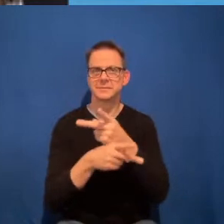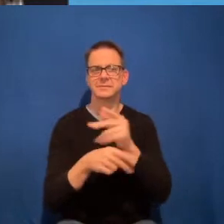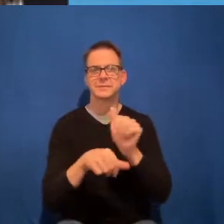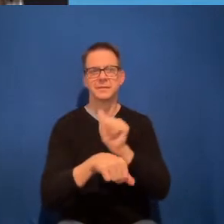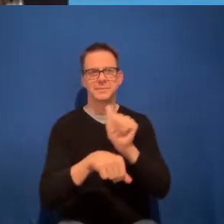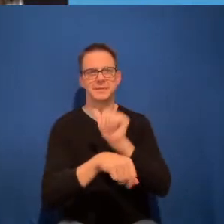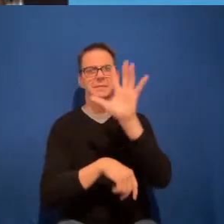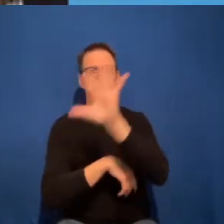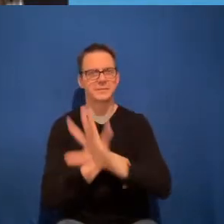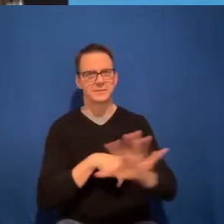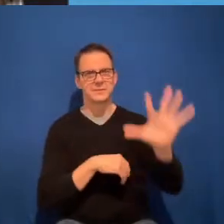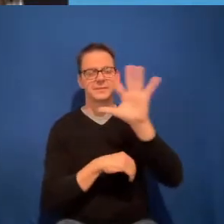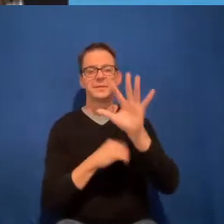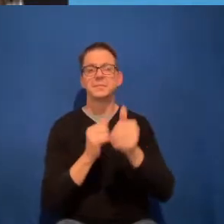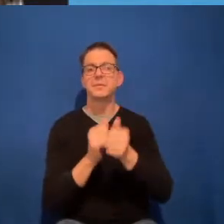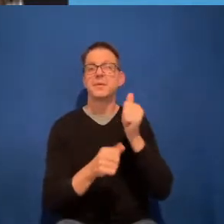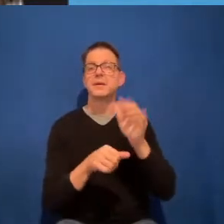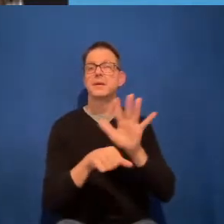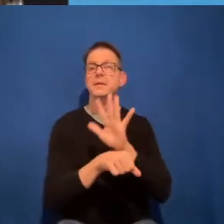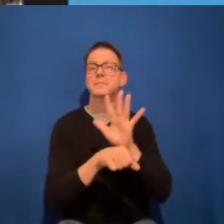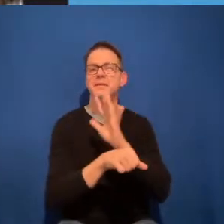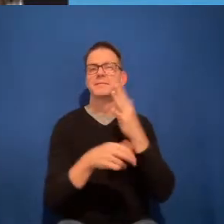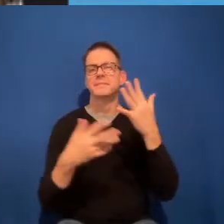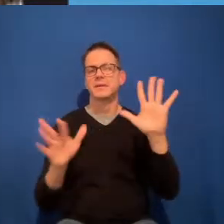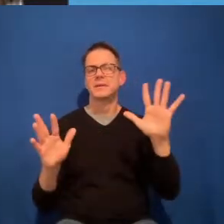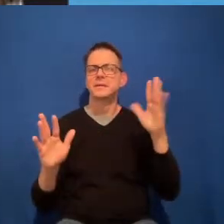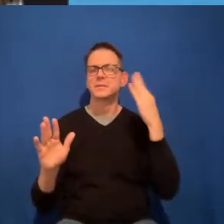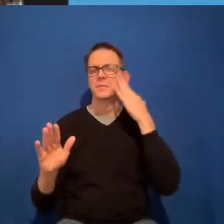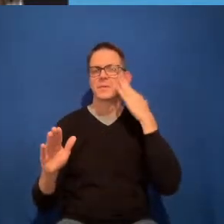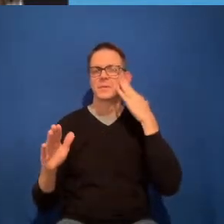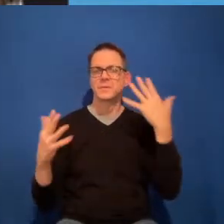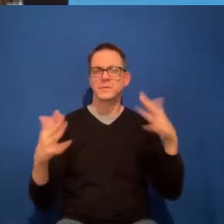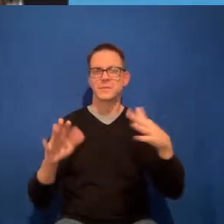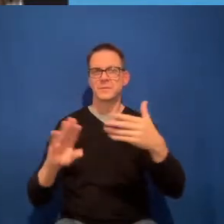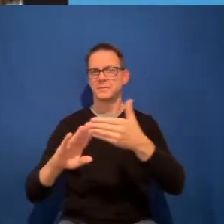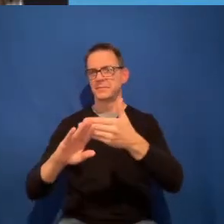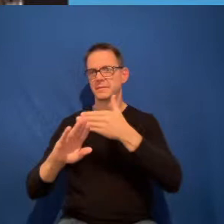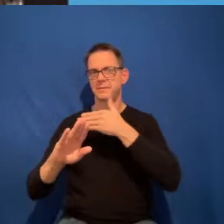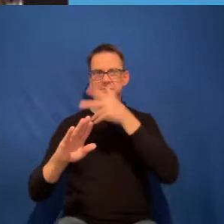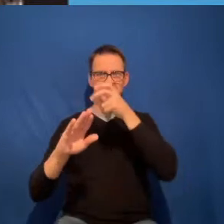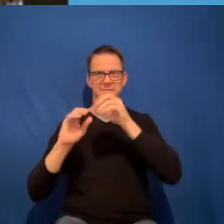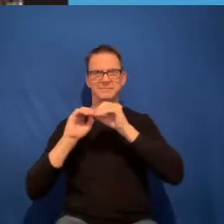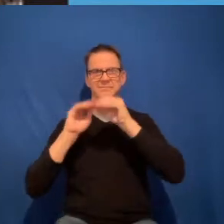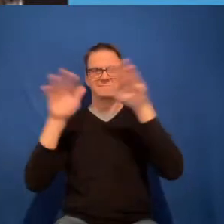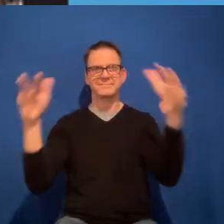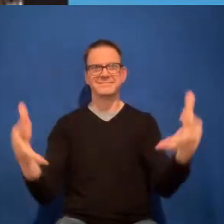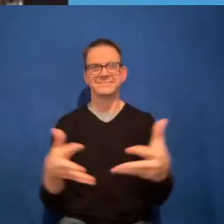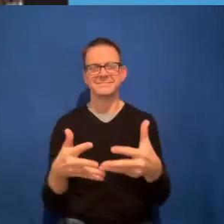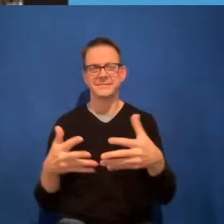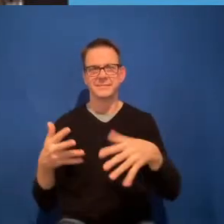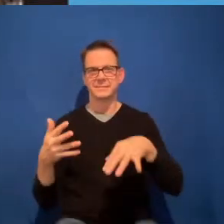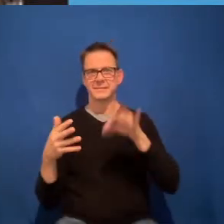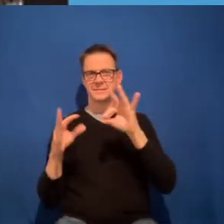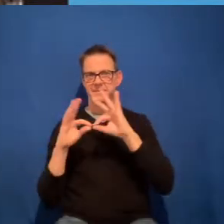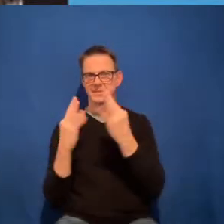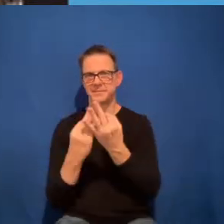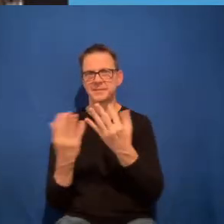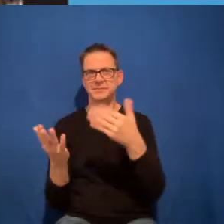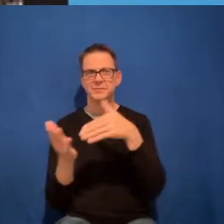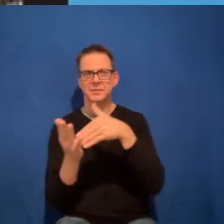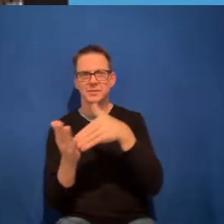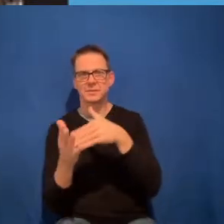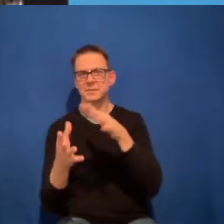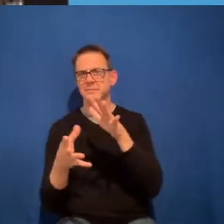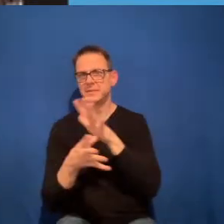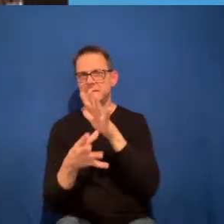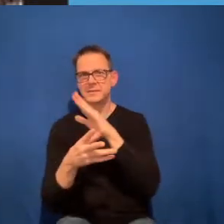that even pre the pandemic, we were hitting a crisis point as it came to access to family and primary